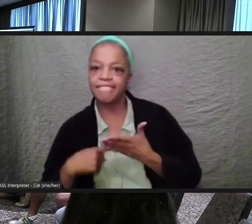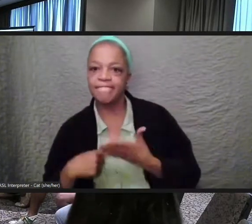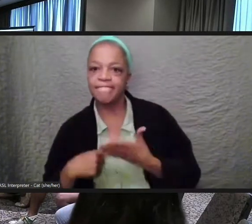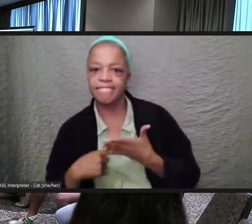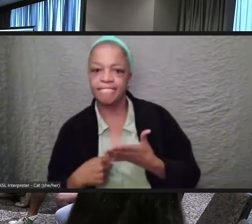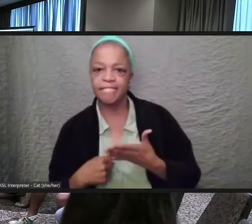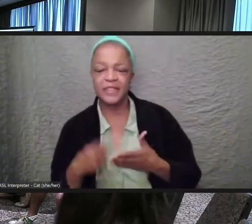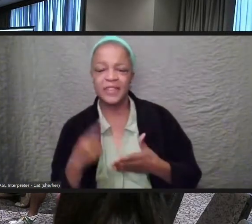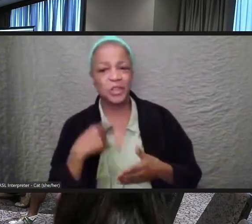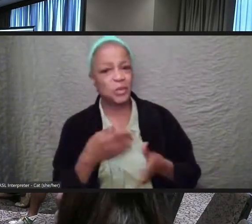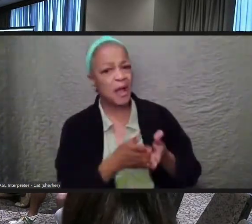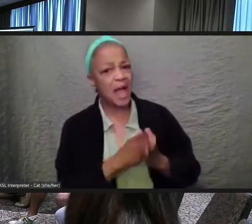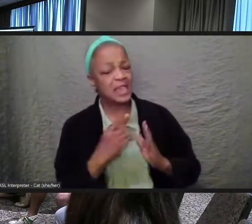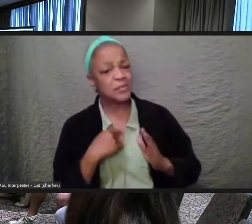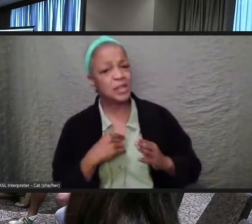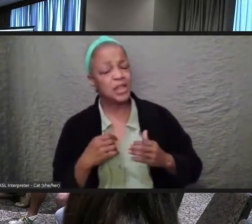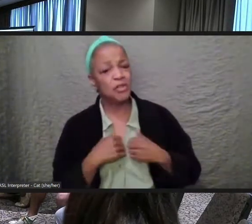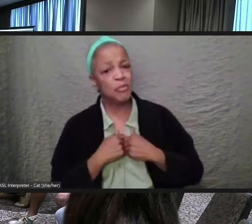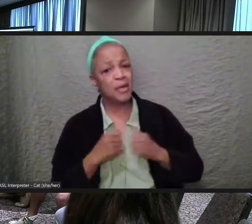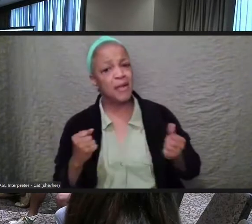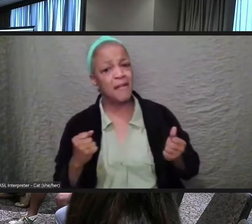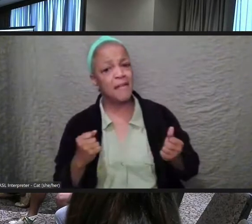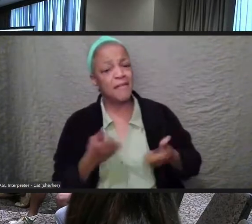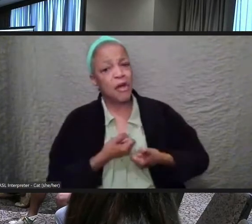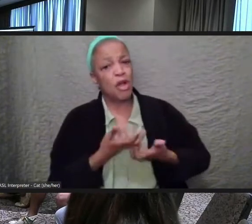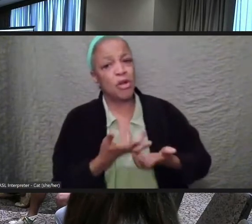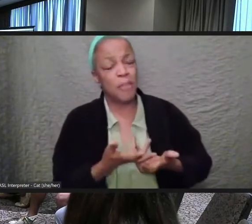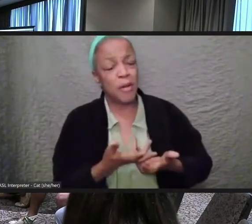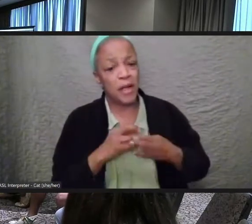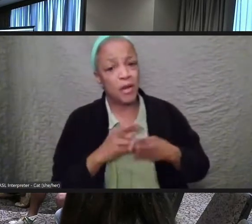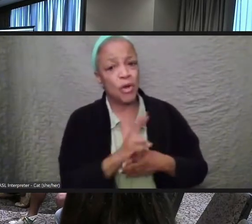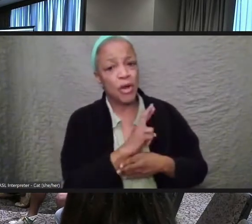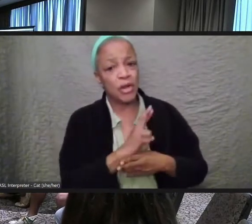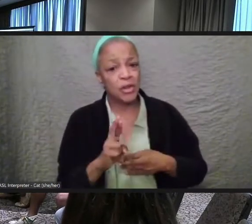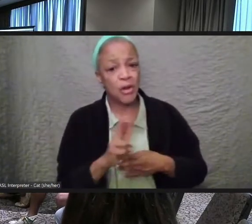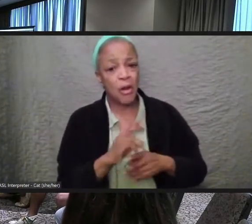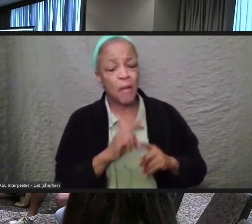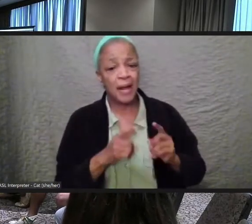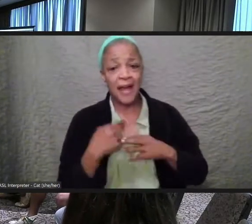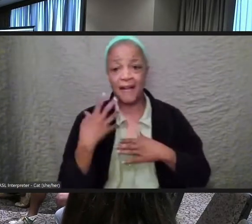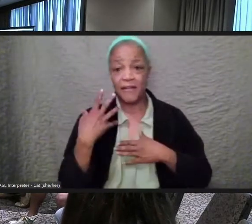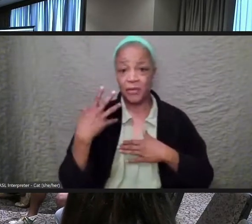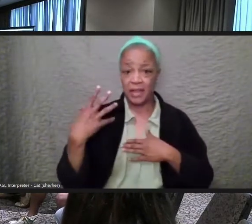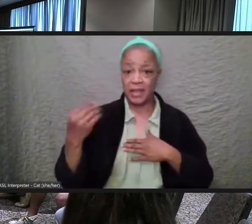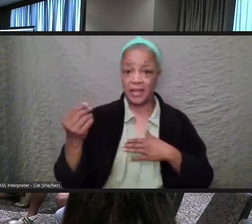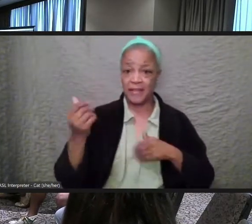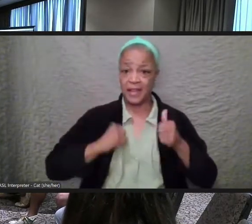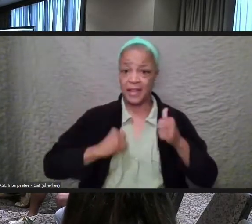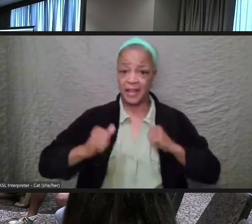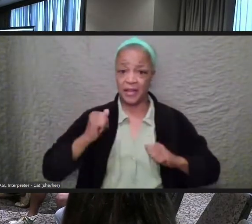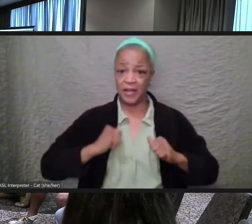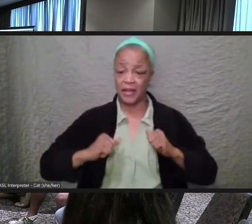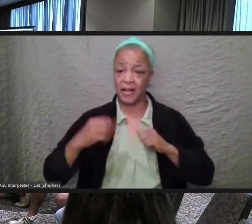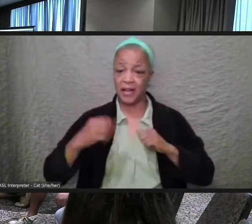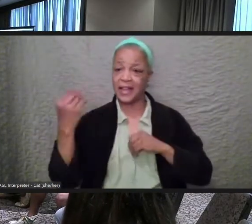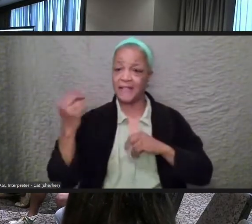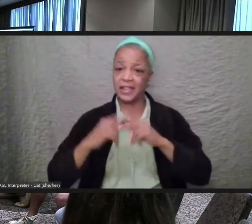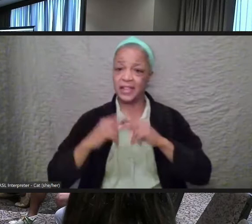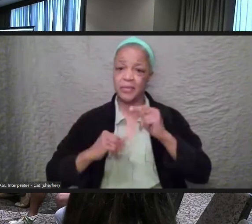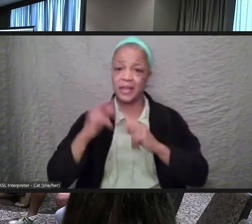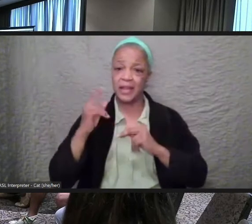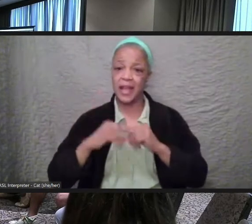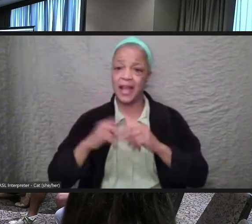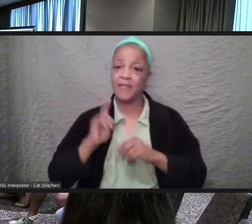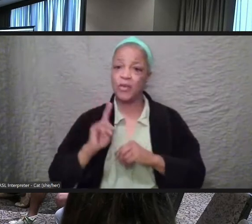you know, you're asking me to be vulnerable in rehearsal, but I have to walk out of this building and I have to